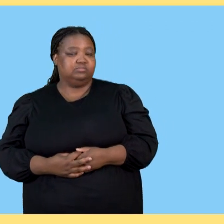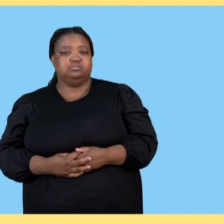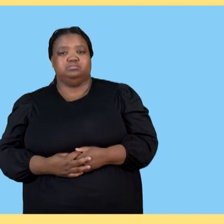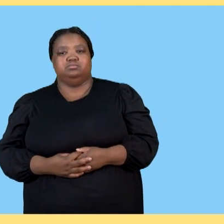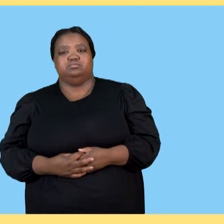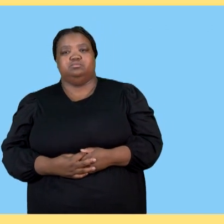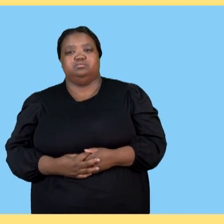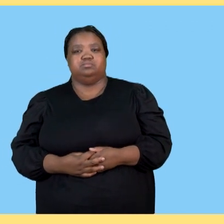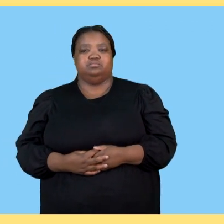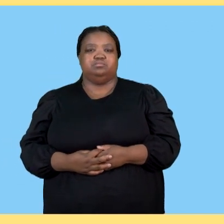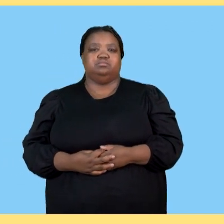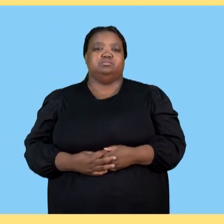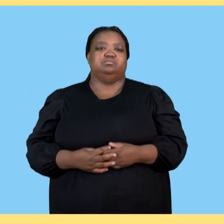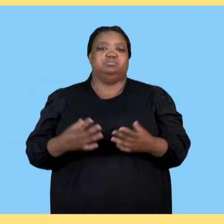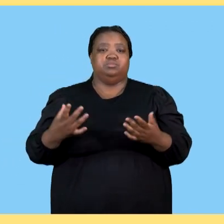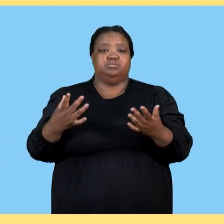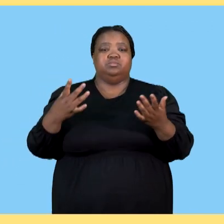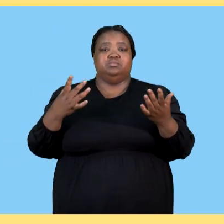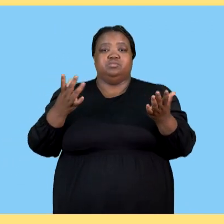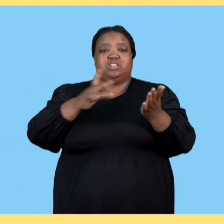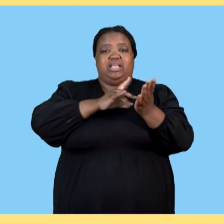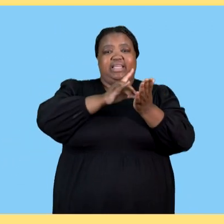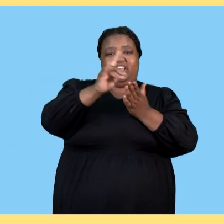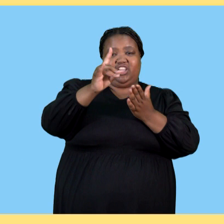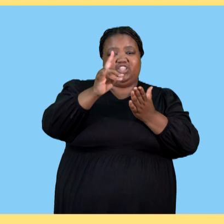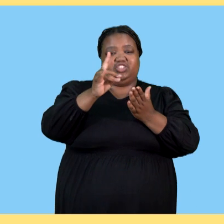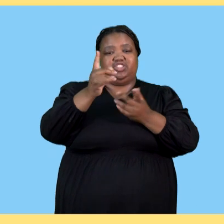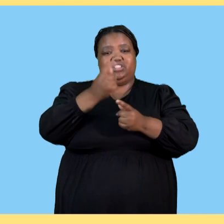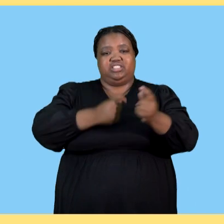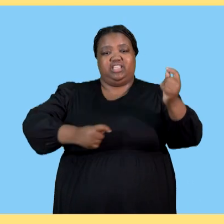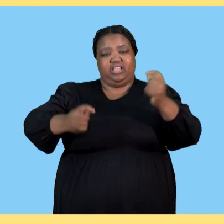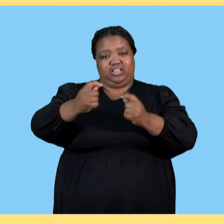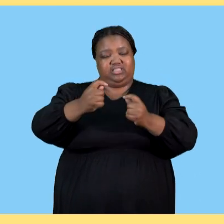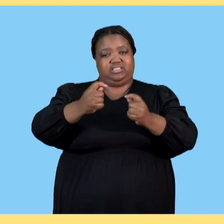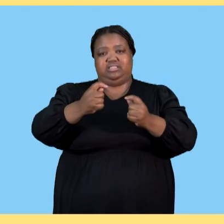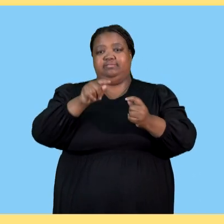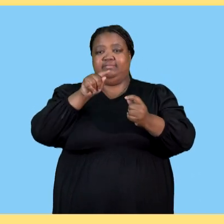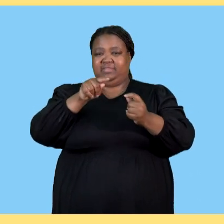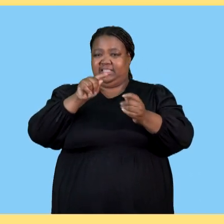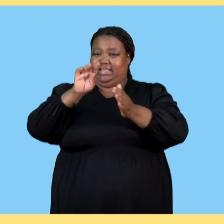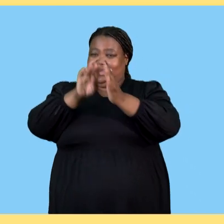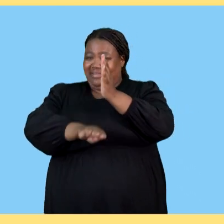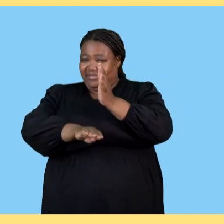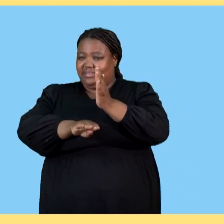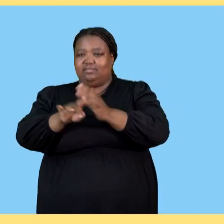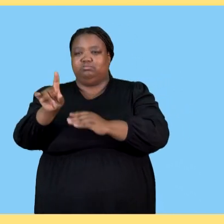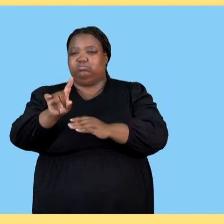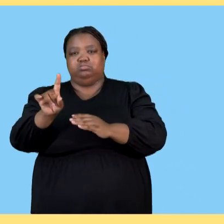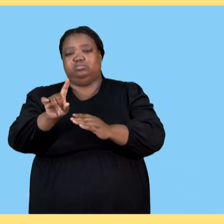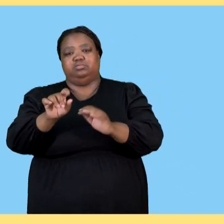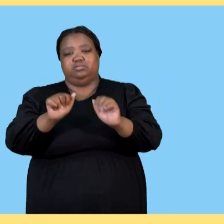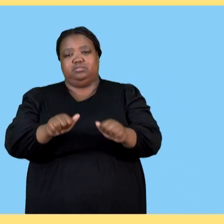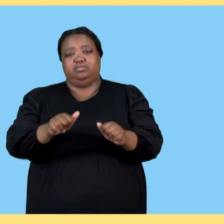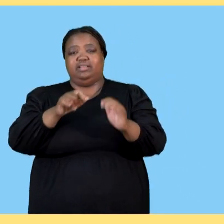67,407. That gives us the cash surplus. It is not a deficit. If this